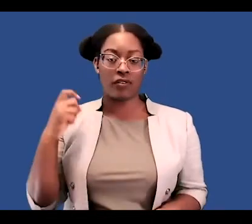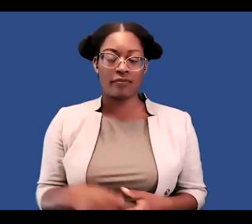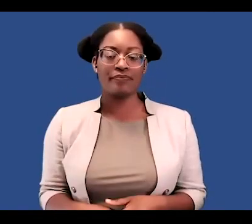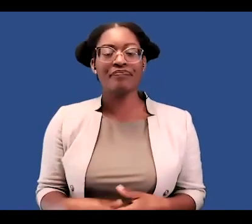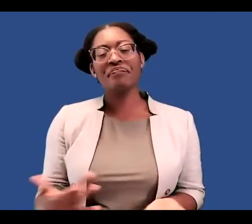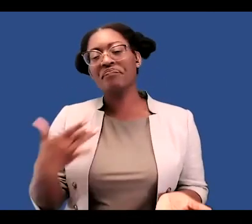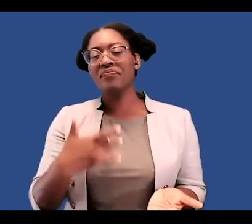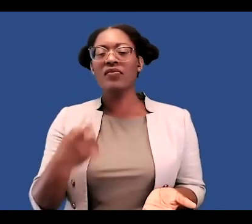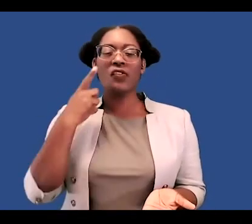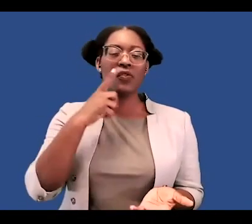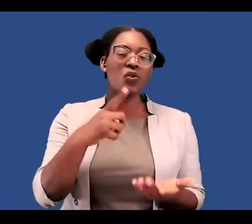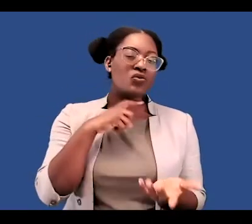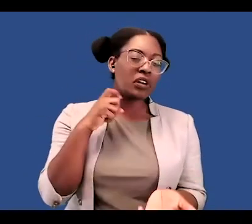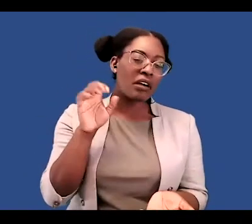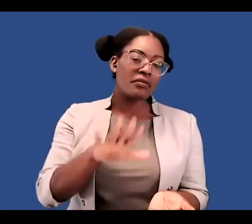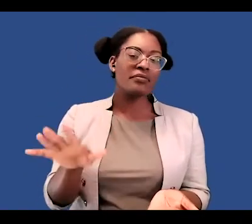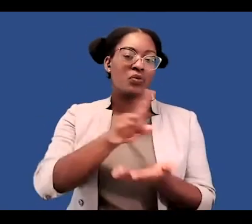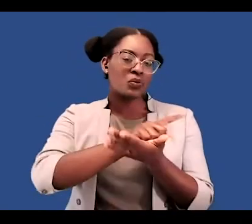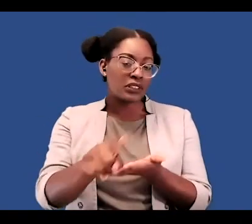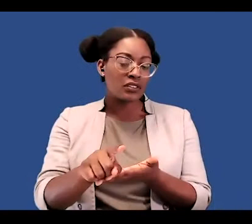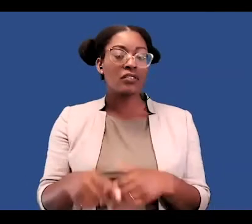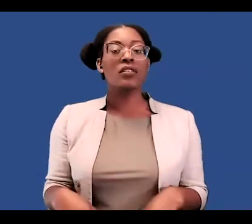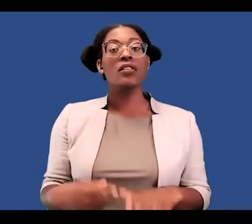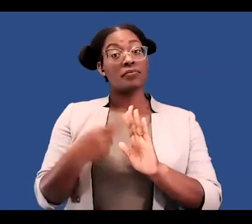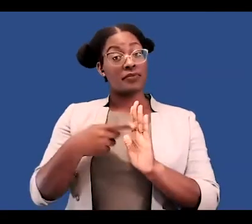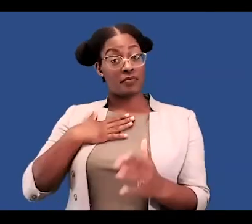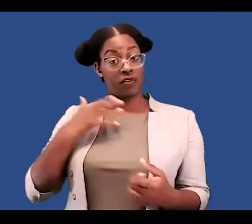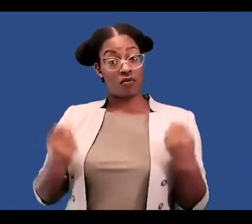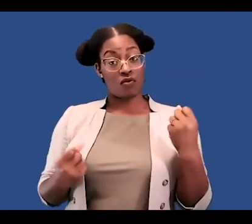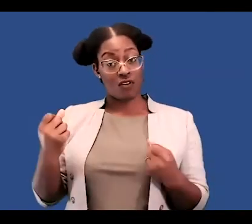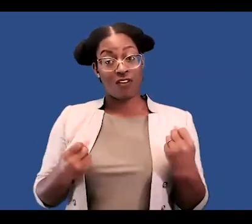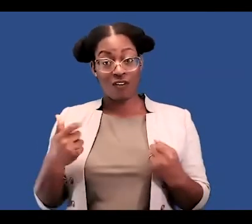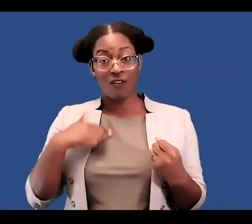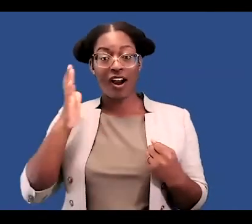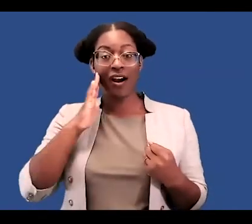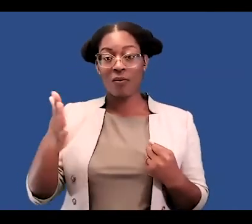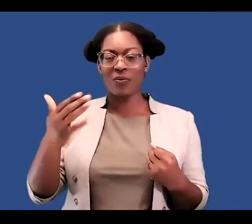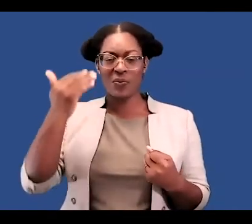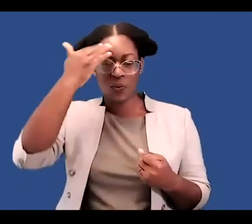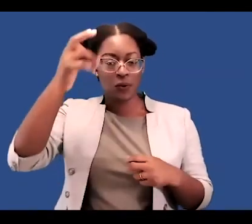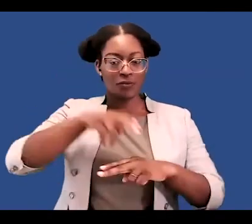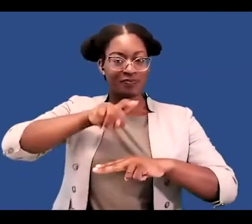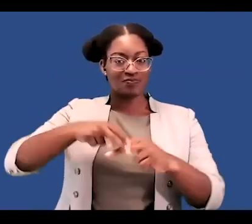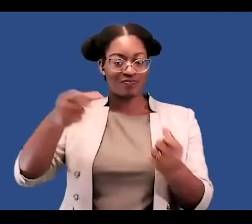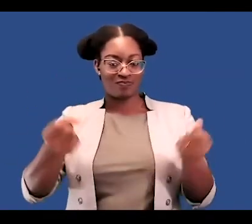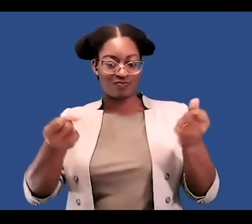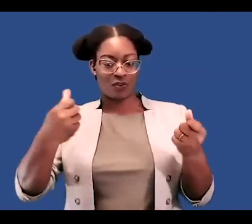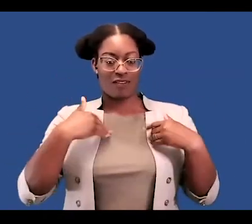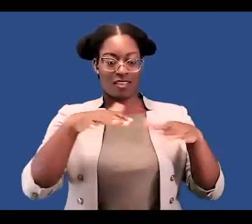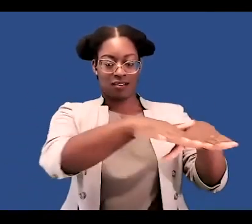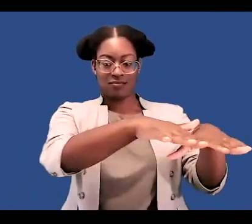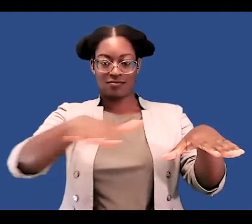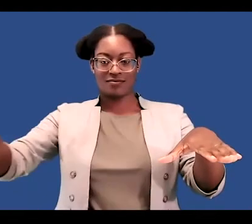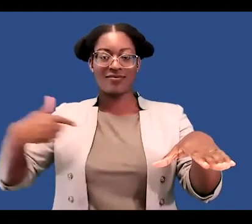maybe like a week to dry out. Sometimes I put them on my dashboard in my car in the sun, and that just took a day.